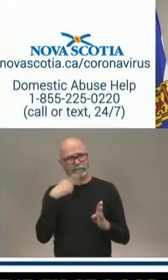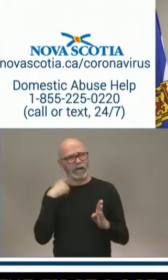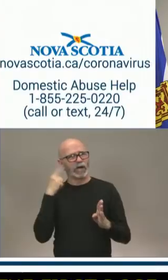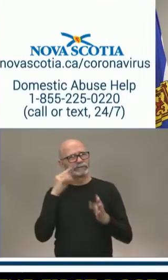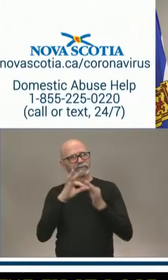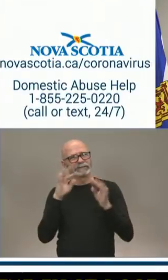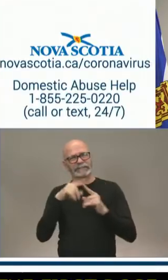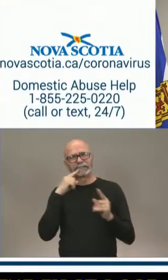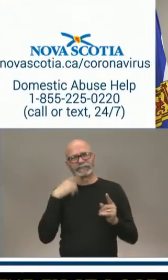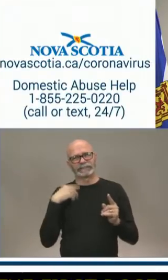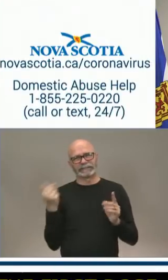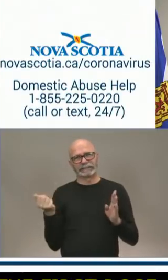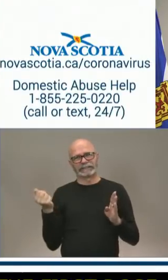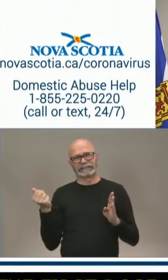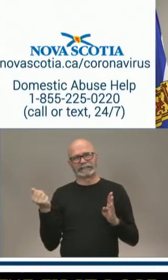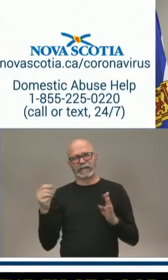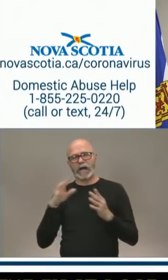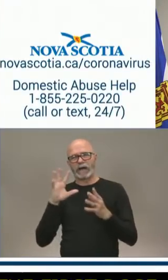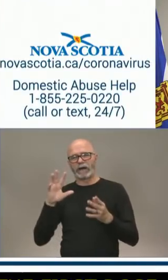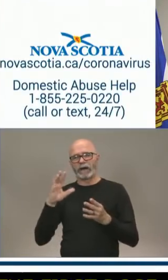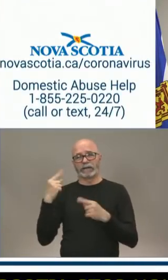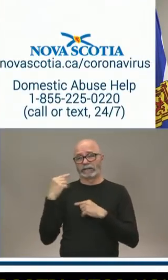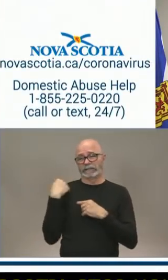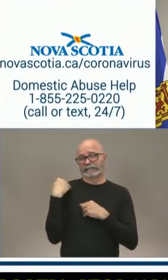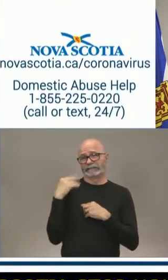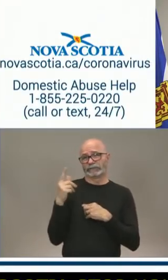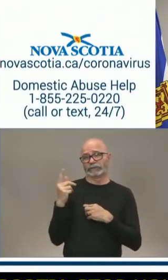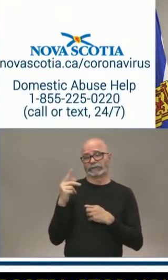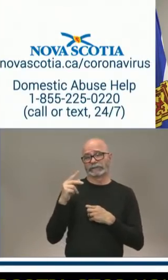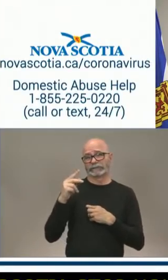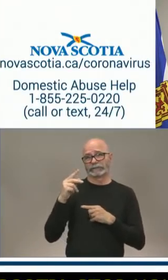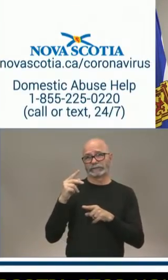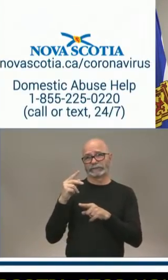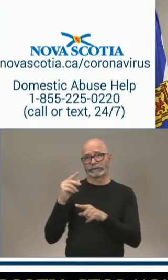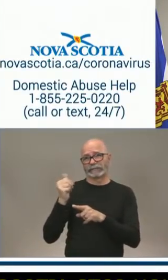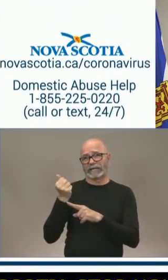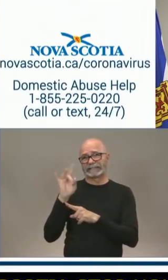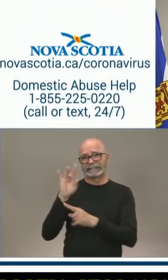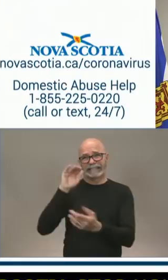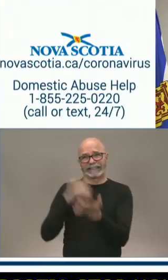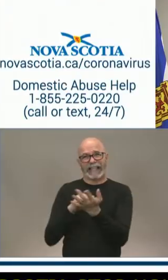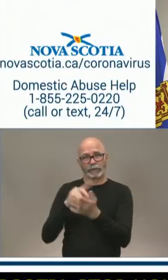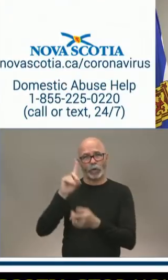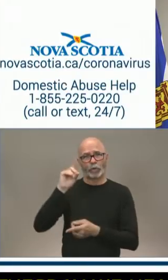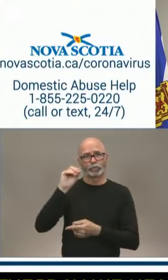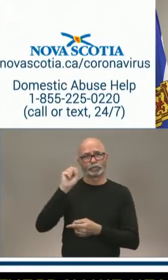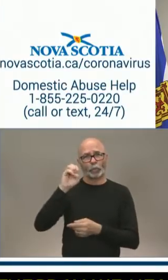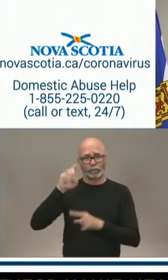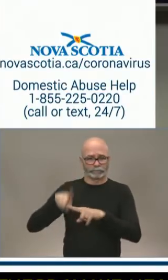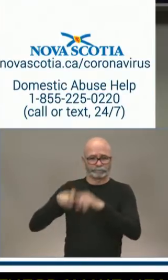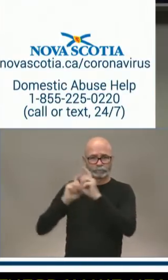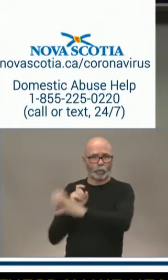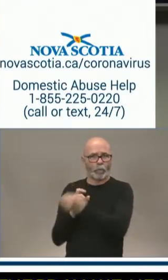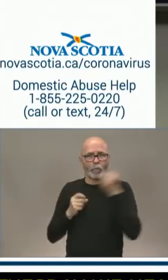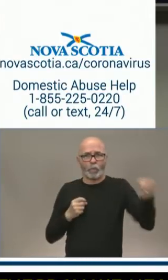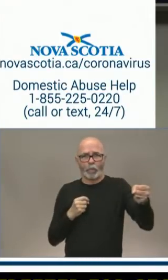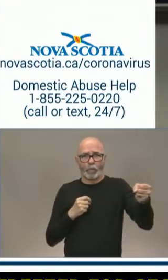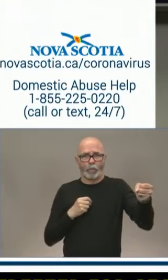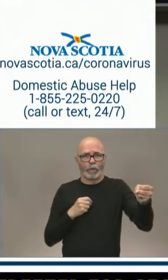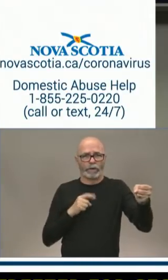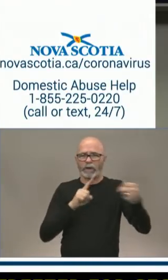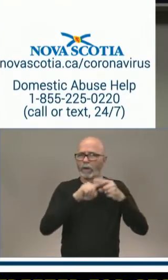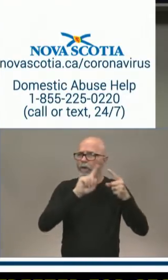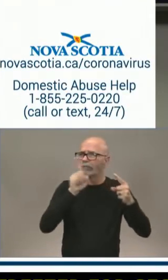18,000 doses in the freezer for second doses. So when will we stop holding that second dose back? So anybody who already has an